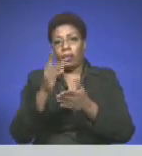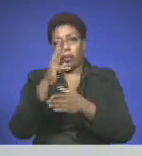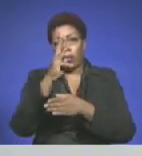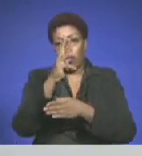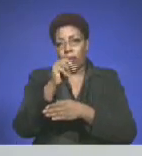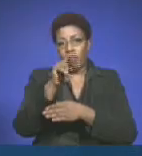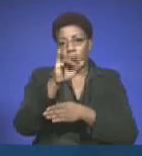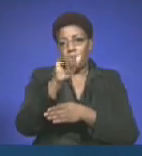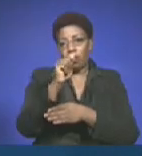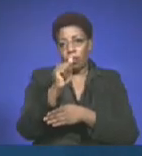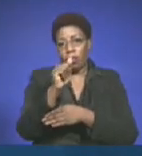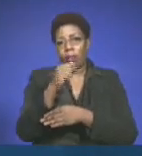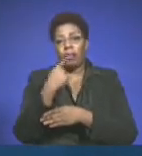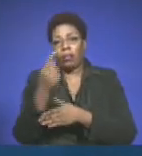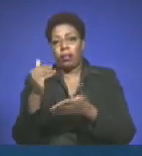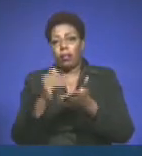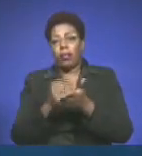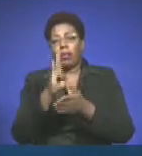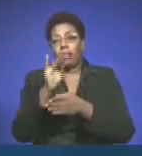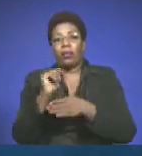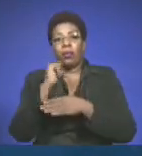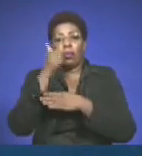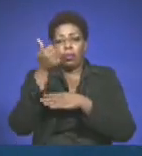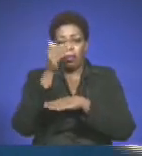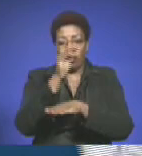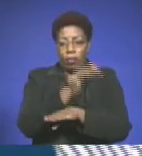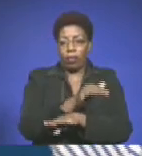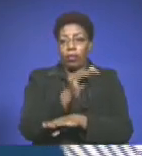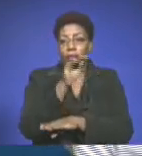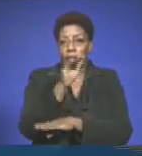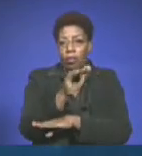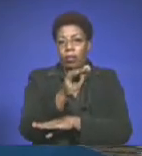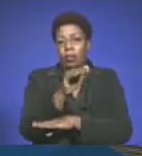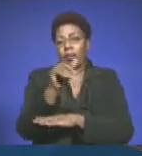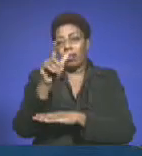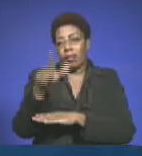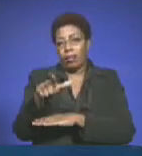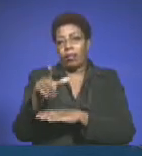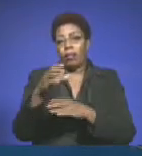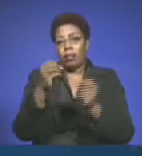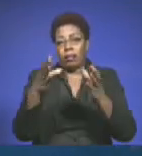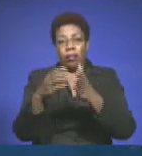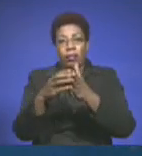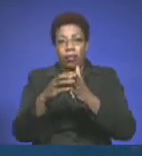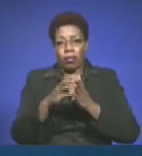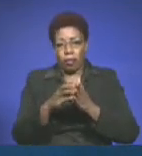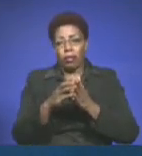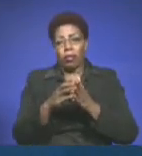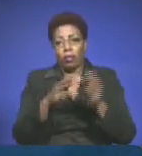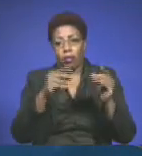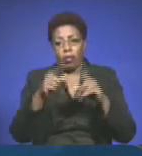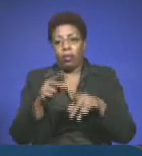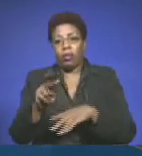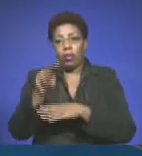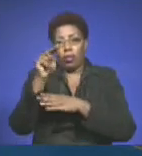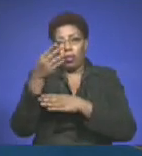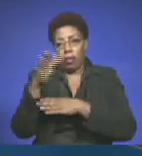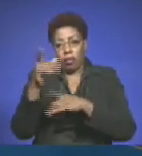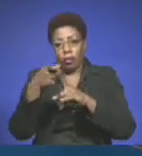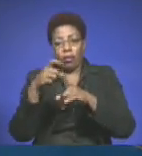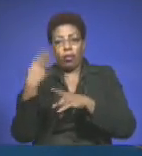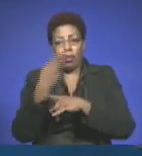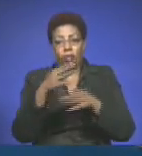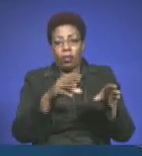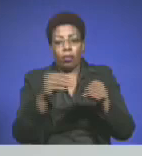Maria? And I repeat, by tomorrow afternoon late, most of the conditions will be lifted to the north of us, and we'll hopefully drop